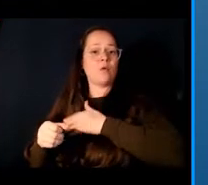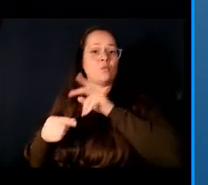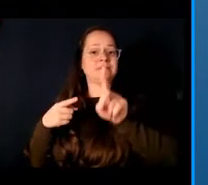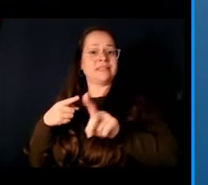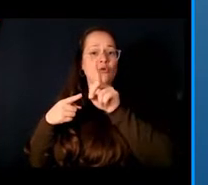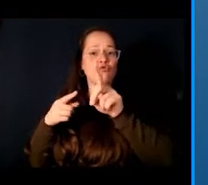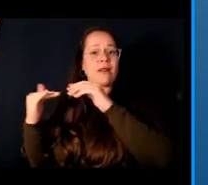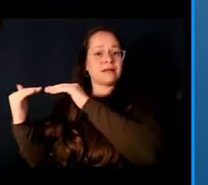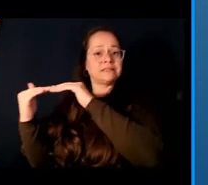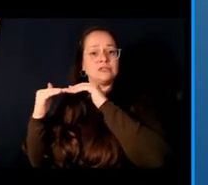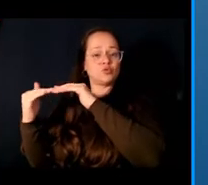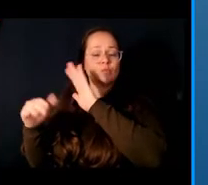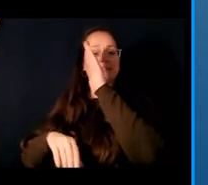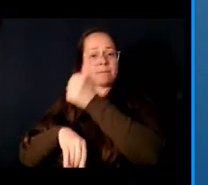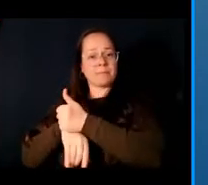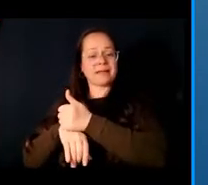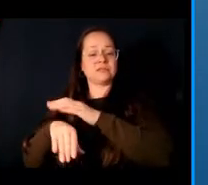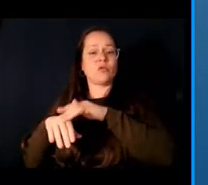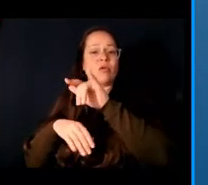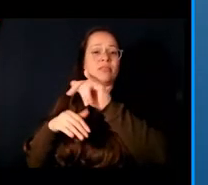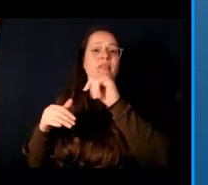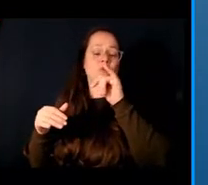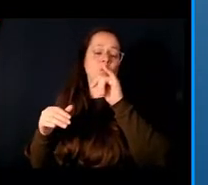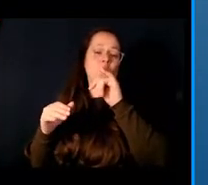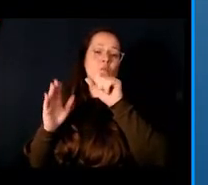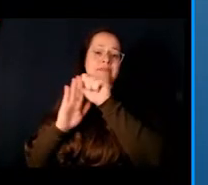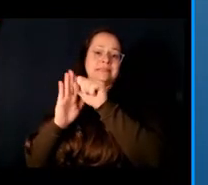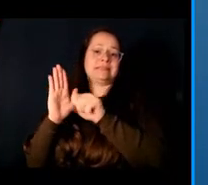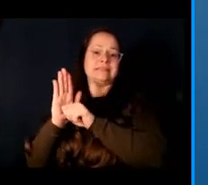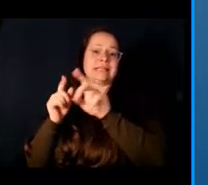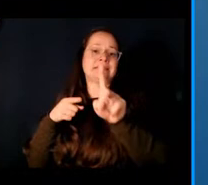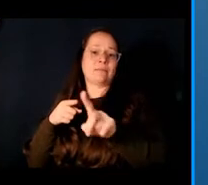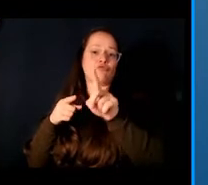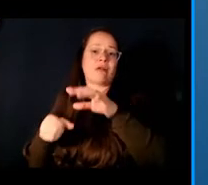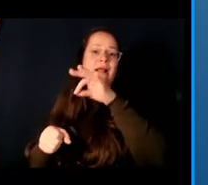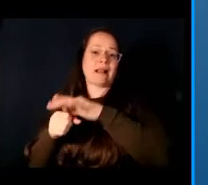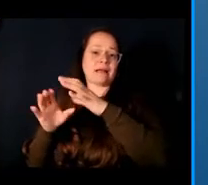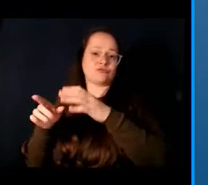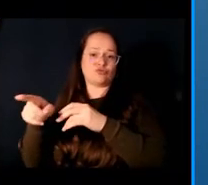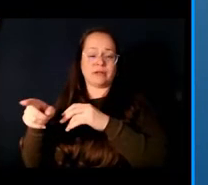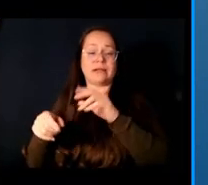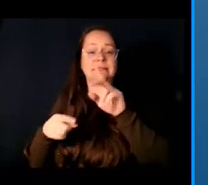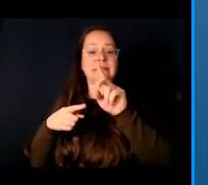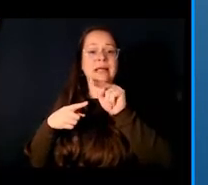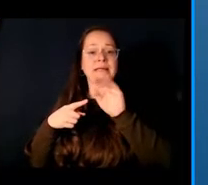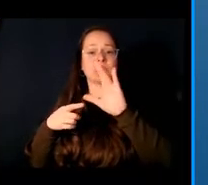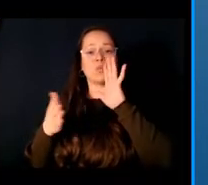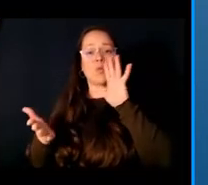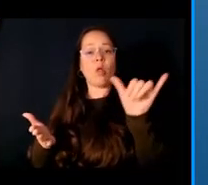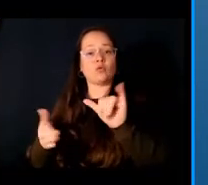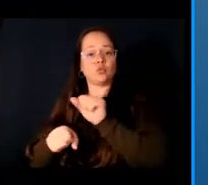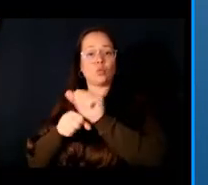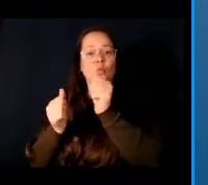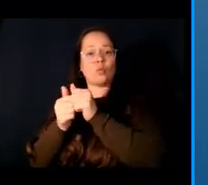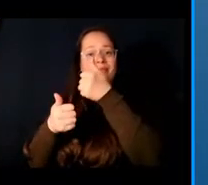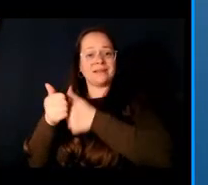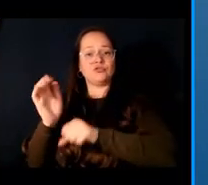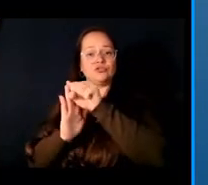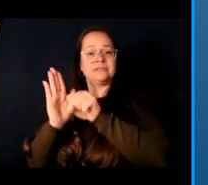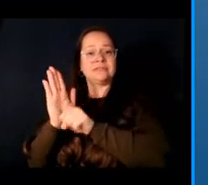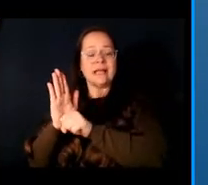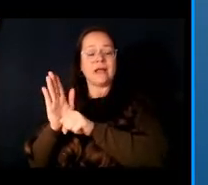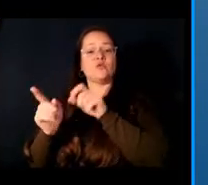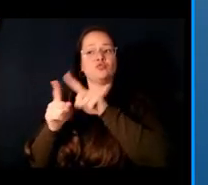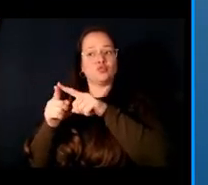constituents based on the state's Democratic electorate the DNC will also work with each day party to